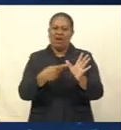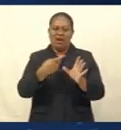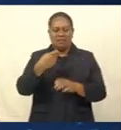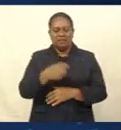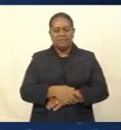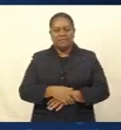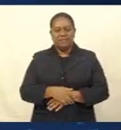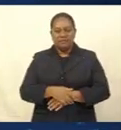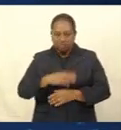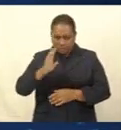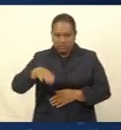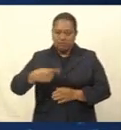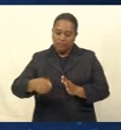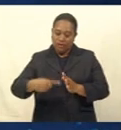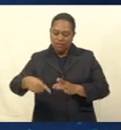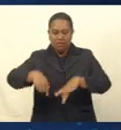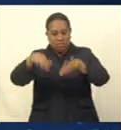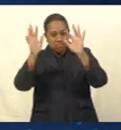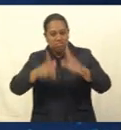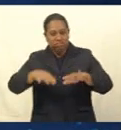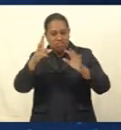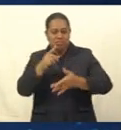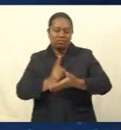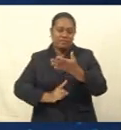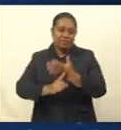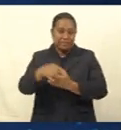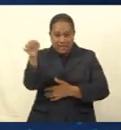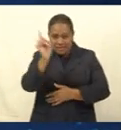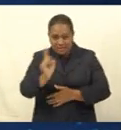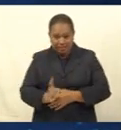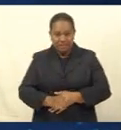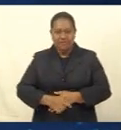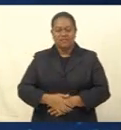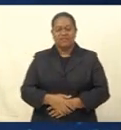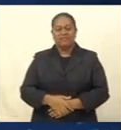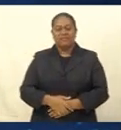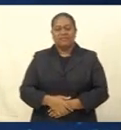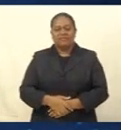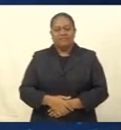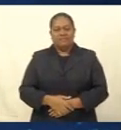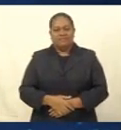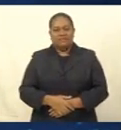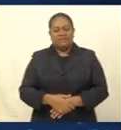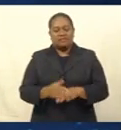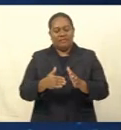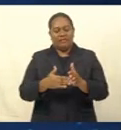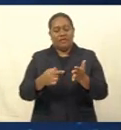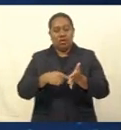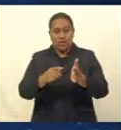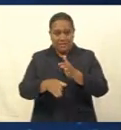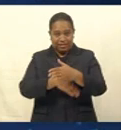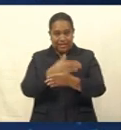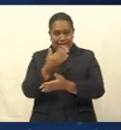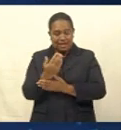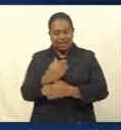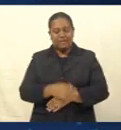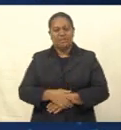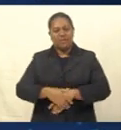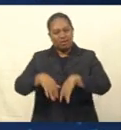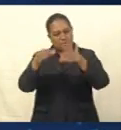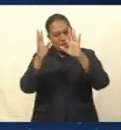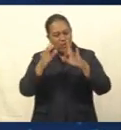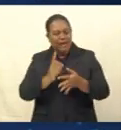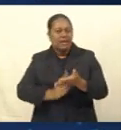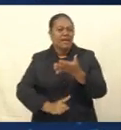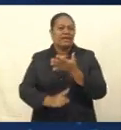Fiji, occasional showers and isolated thunderstorms with heavy falls. The outlook for Tuesday, periods of rain, heavy